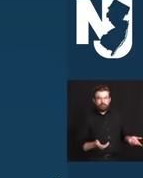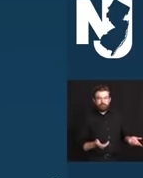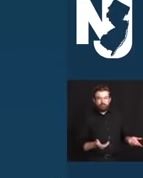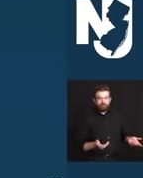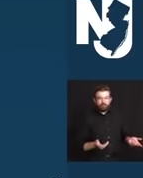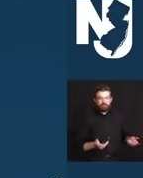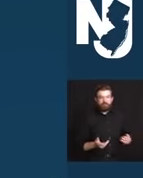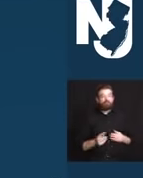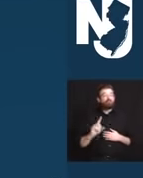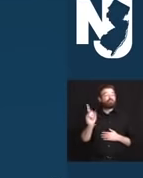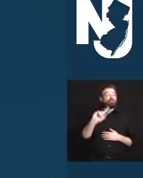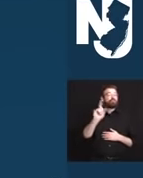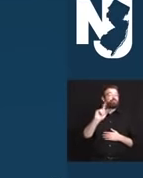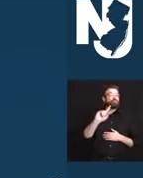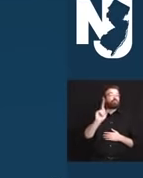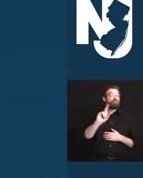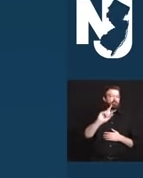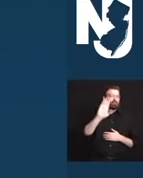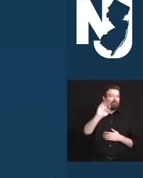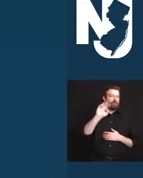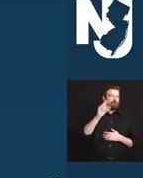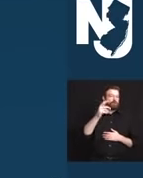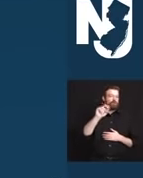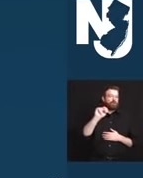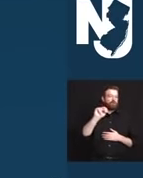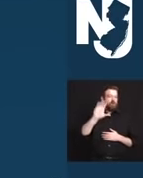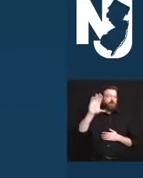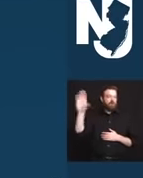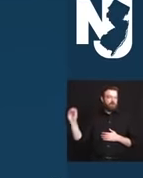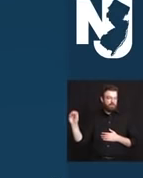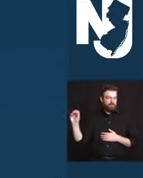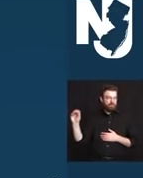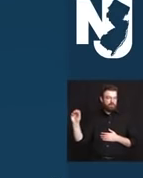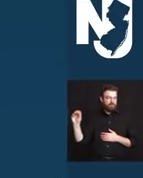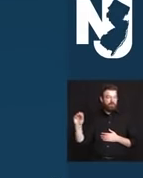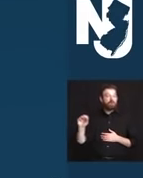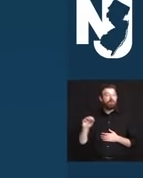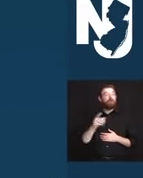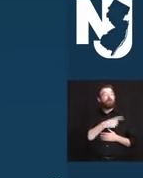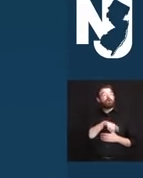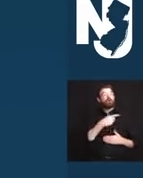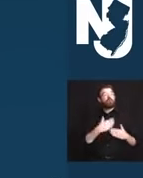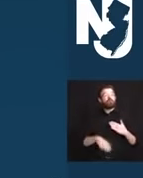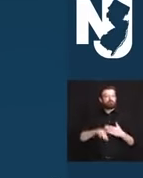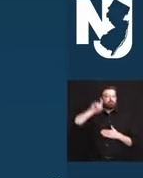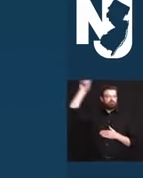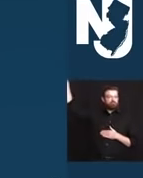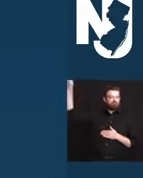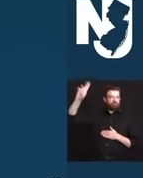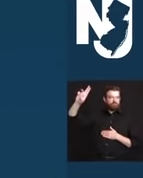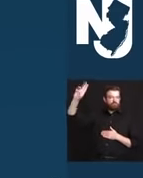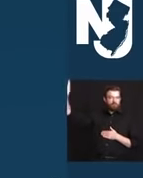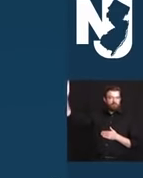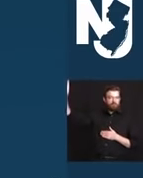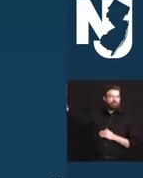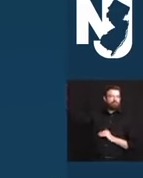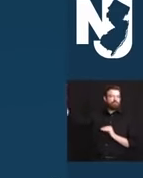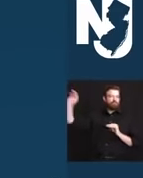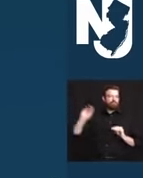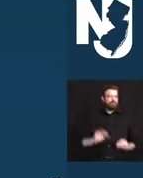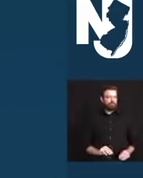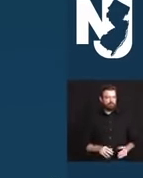Martin Addison. He was born in the United Kingdom and came to the United States at the age of 8, and Martin was